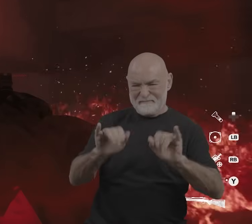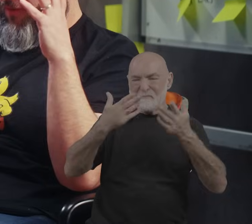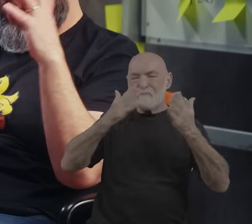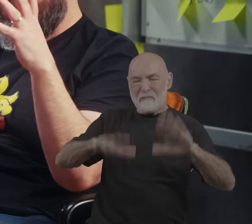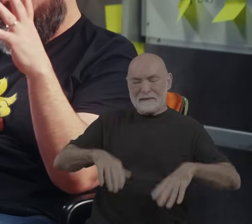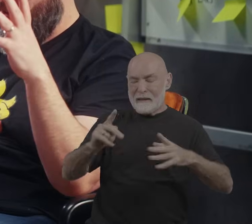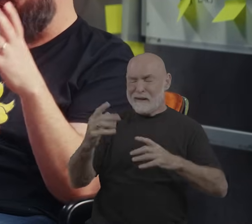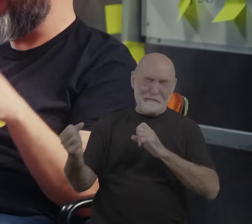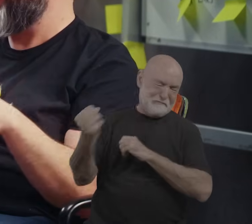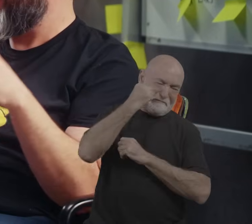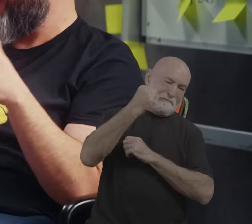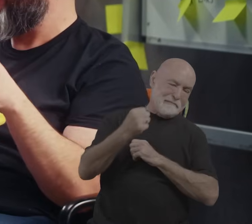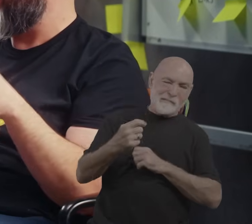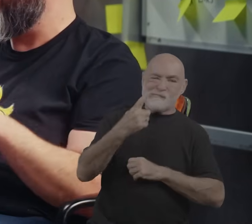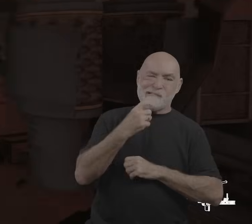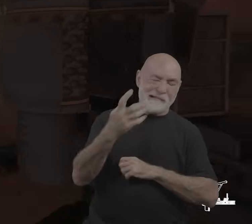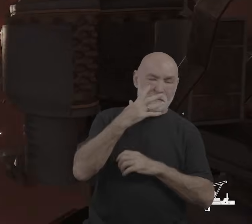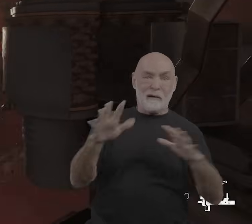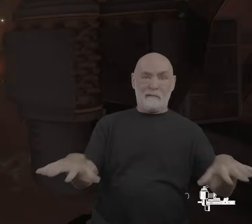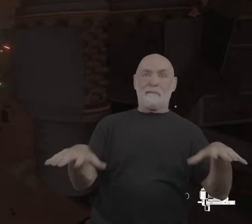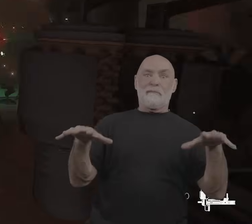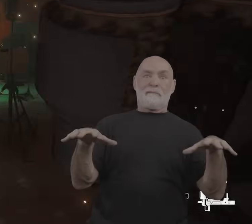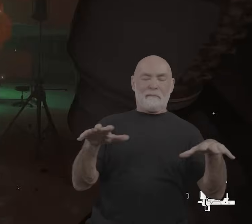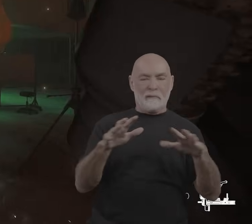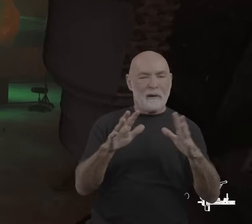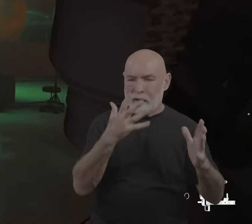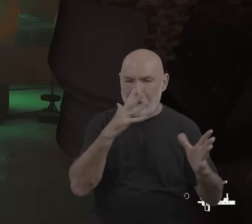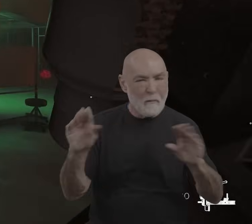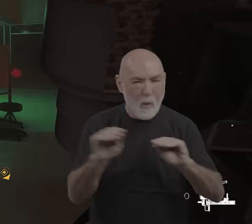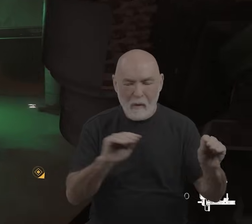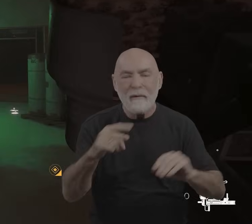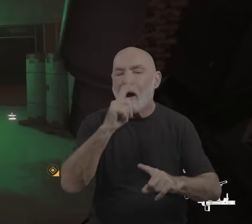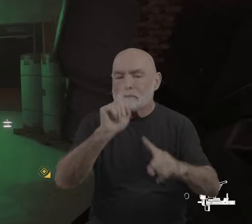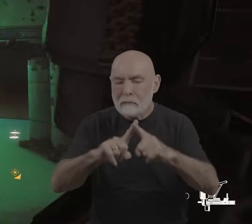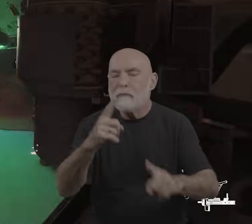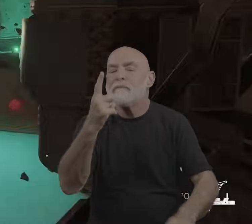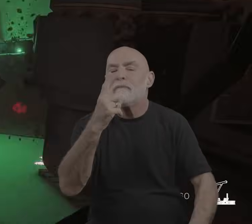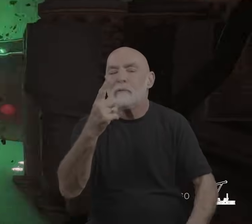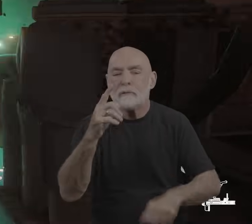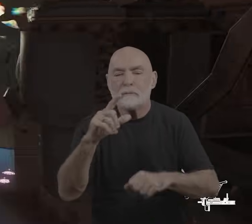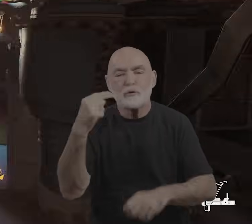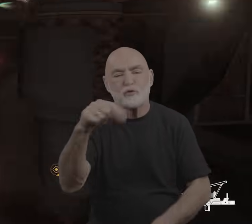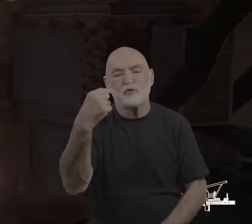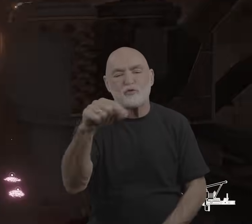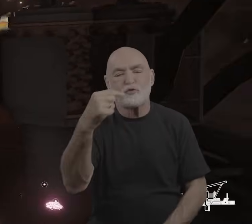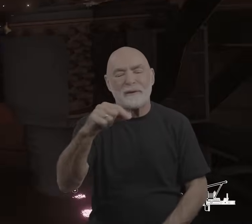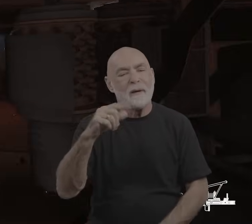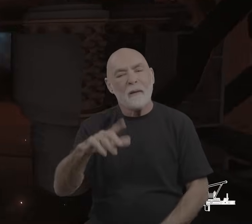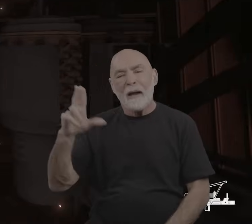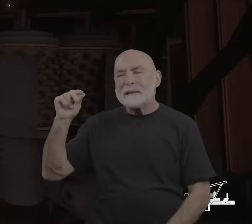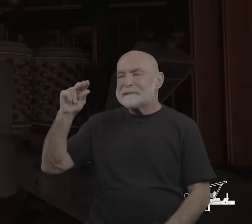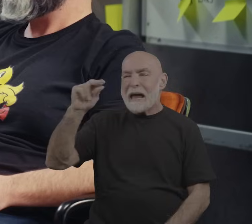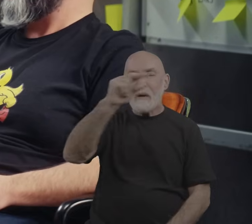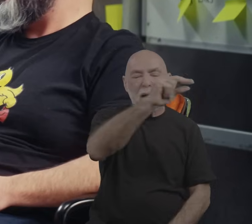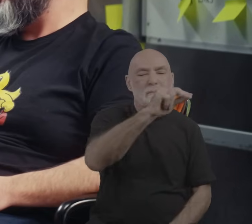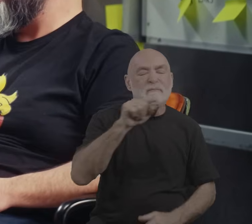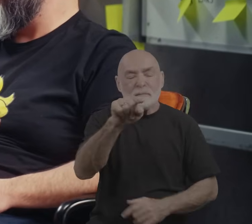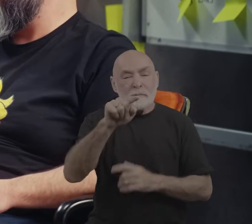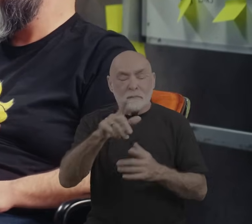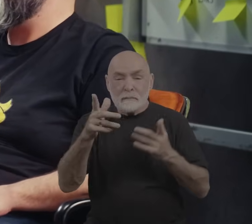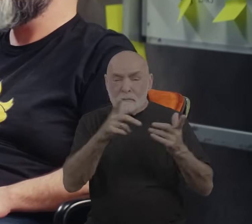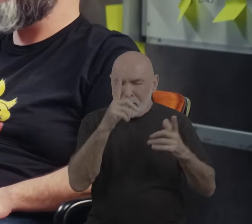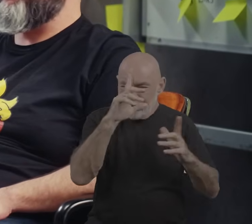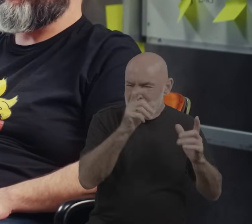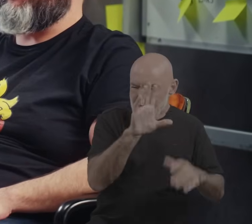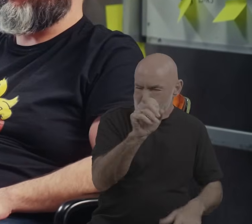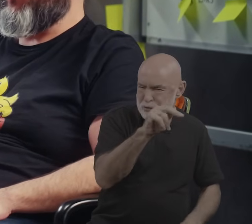and kind of hit you with a big red light. You're not allowed to move until it gives you a green light. There's another one, which is a stapler, which if you are a super Control